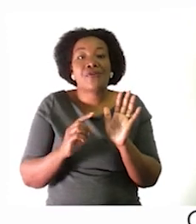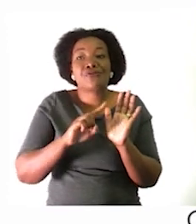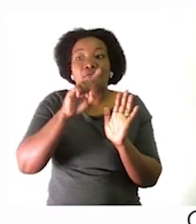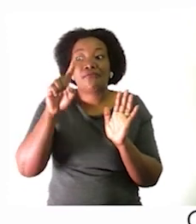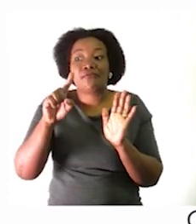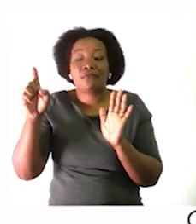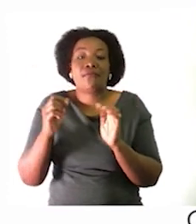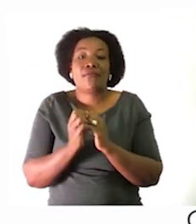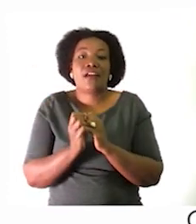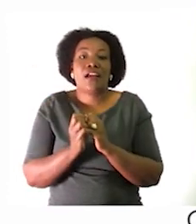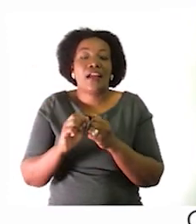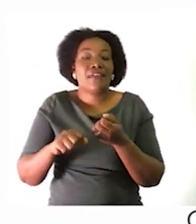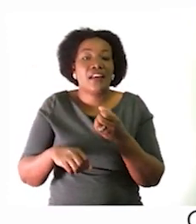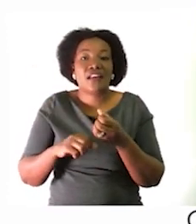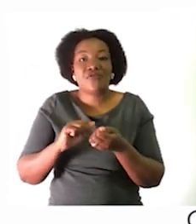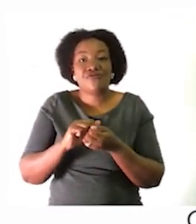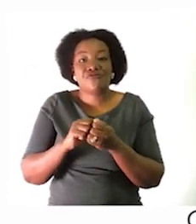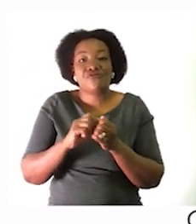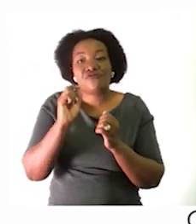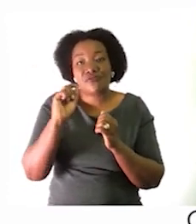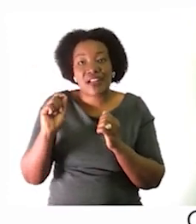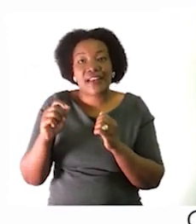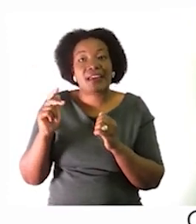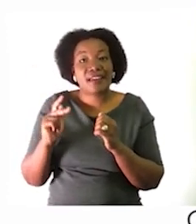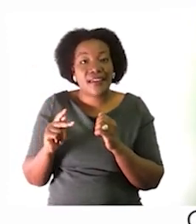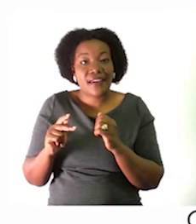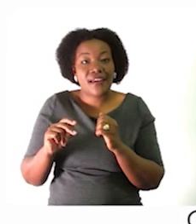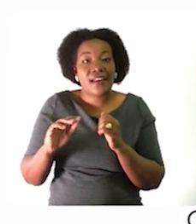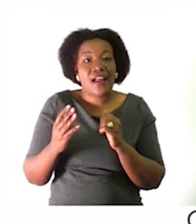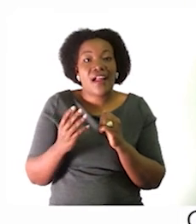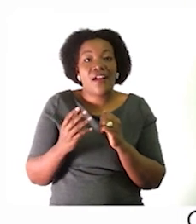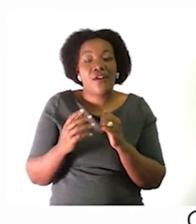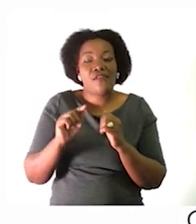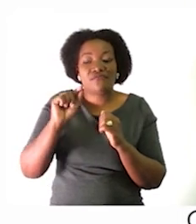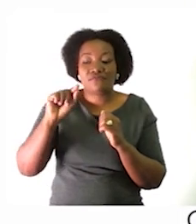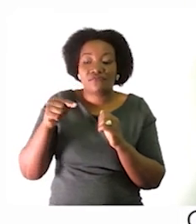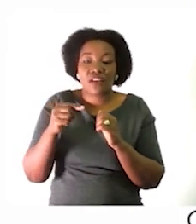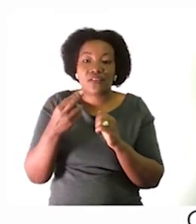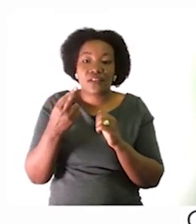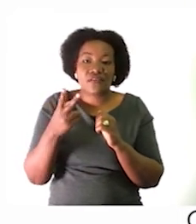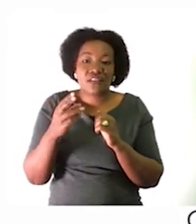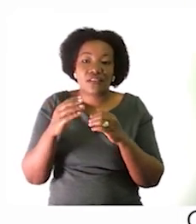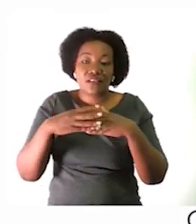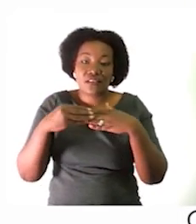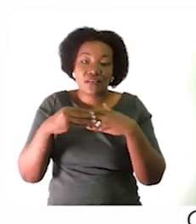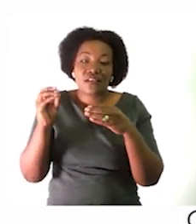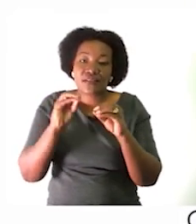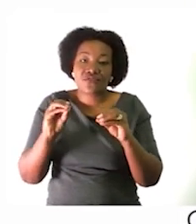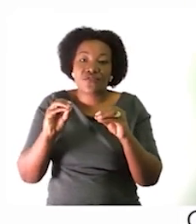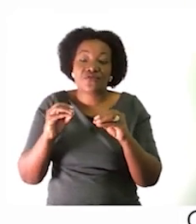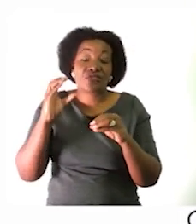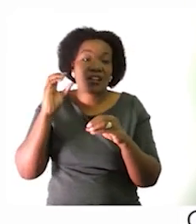jumping, rewrite the whole number on the line without the dollar sign. So you